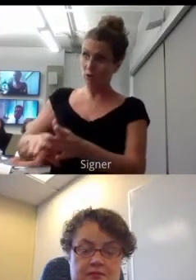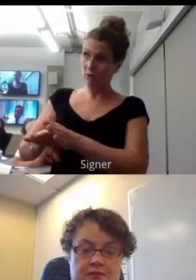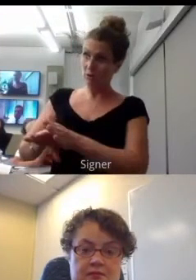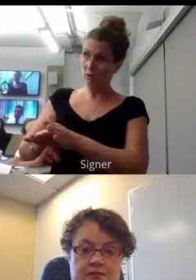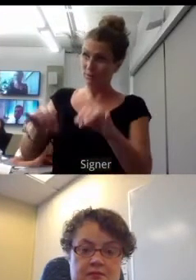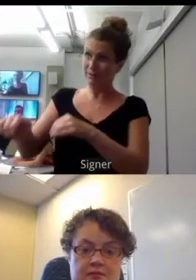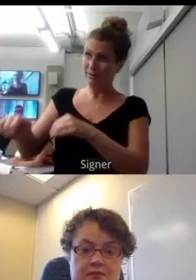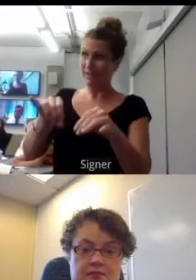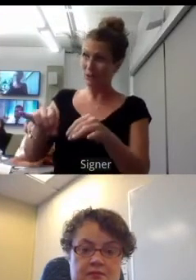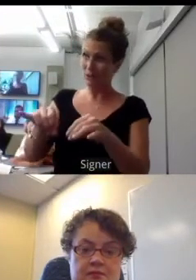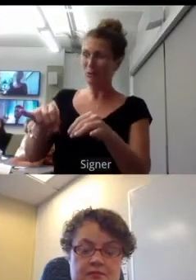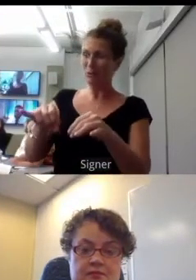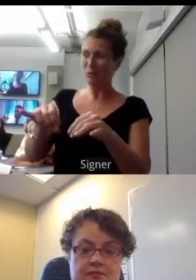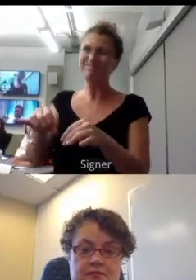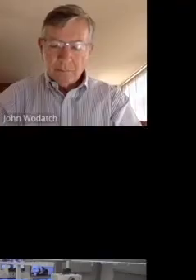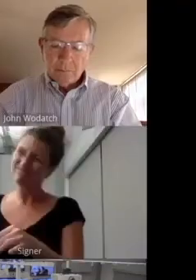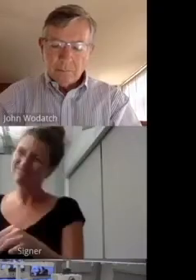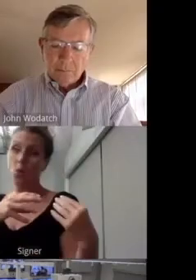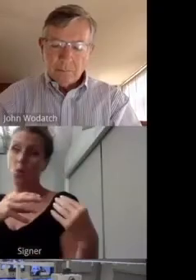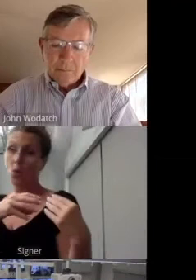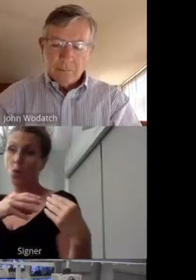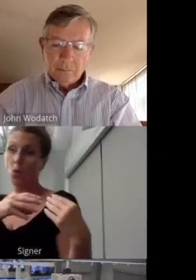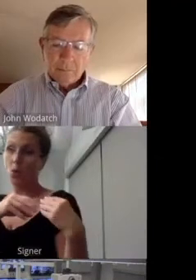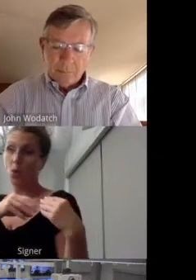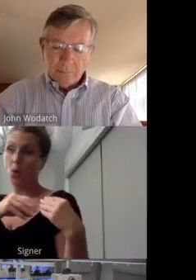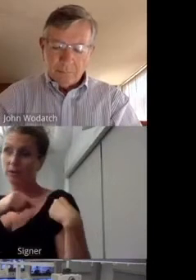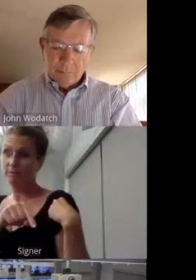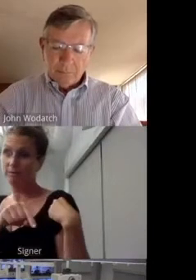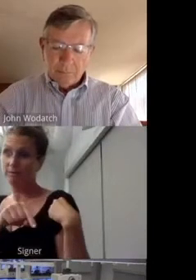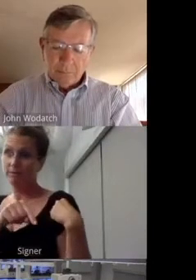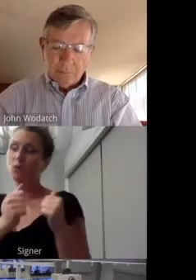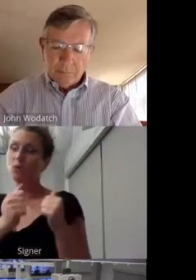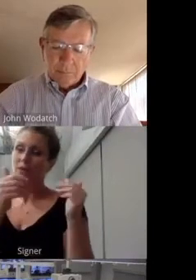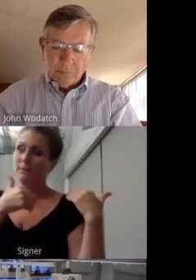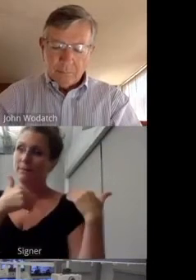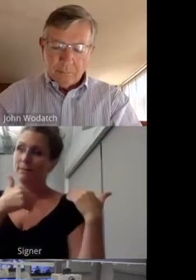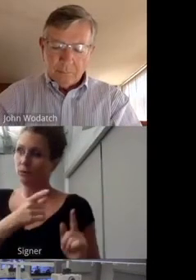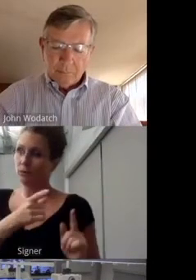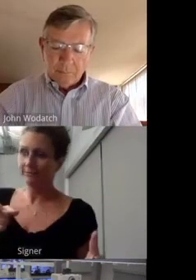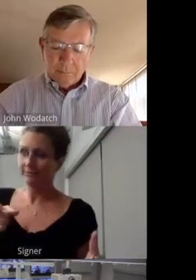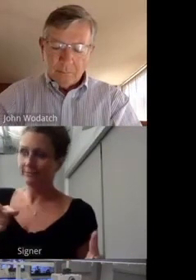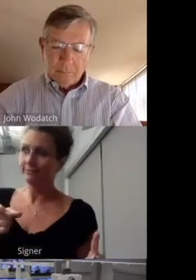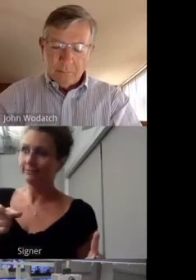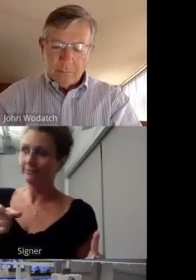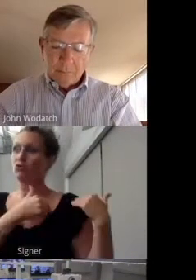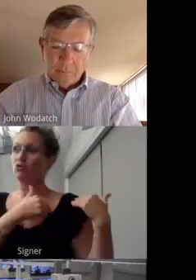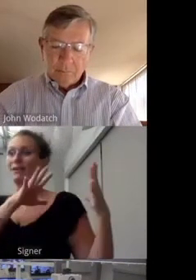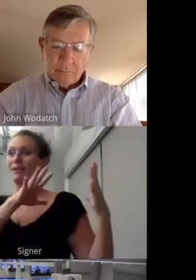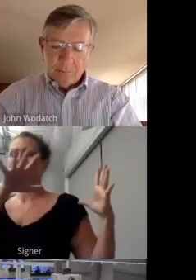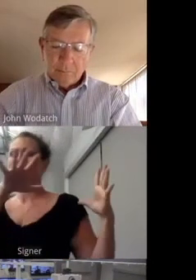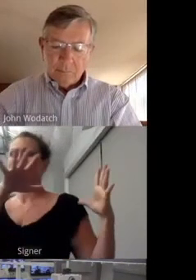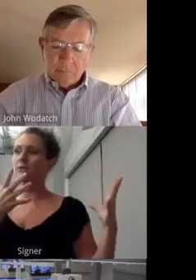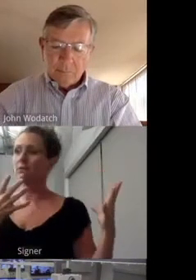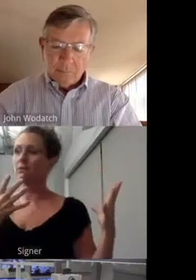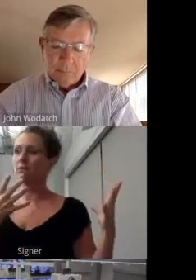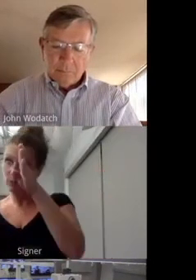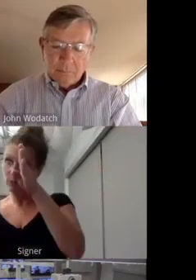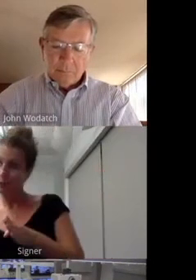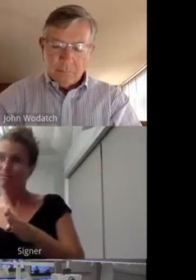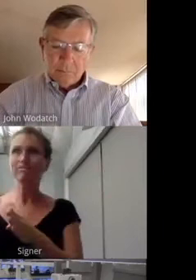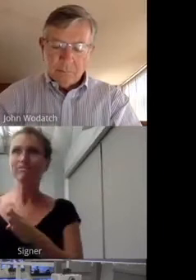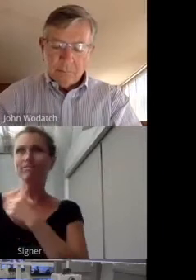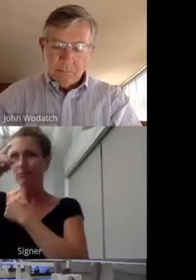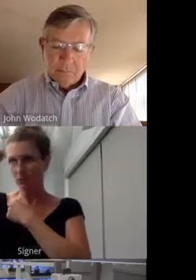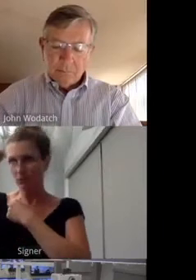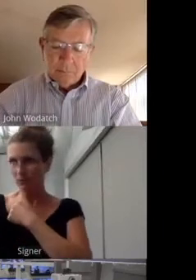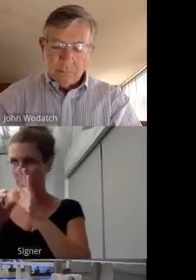to stay with those ministries that oversee. I wouldn't have necessarily had one minister that was responsible for developing every standard. I might